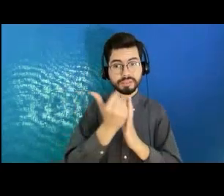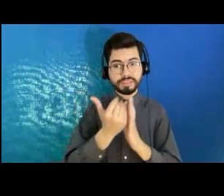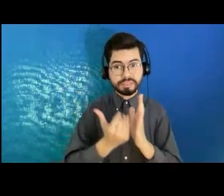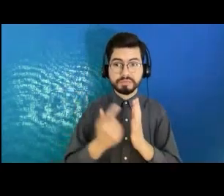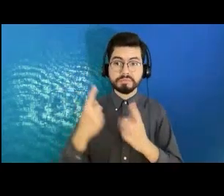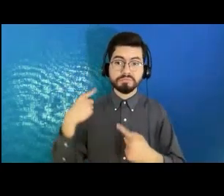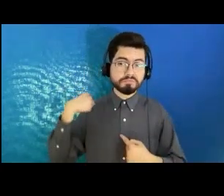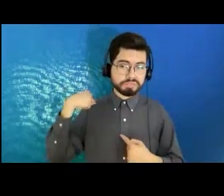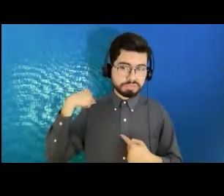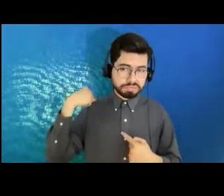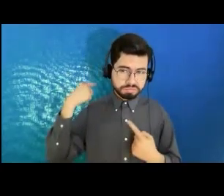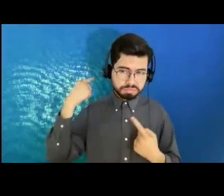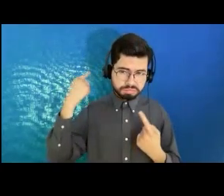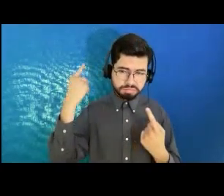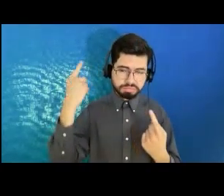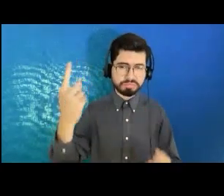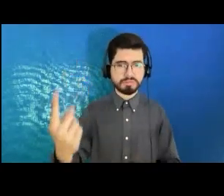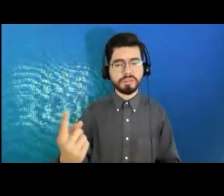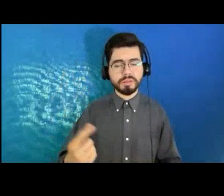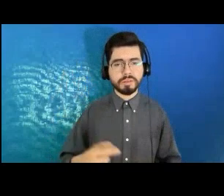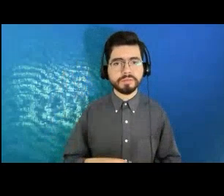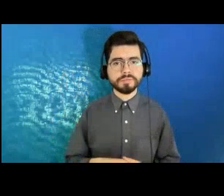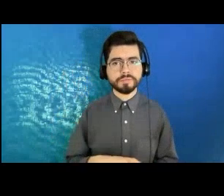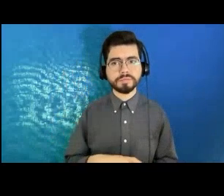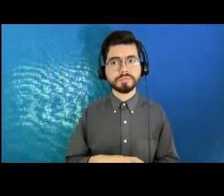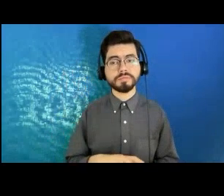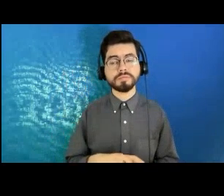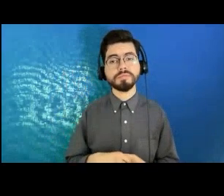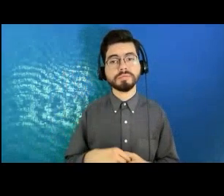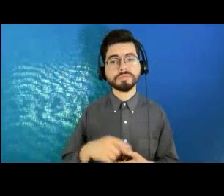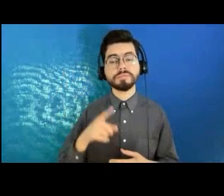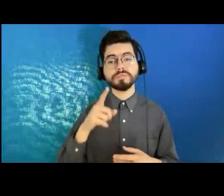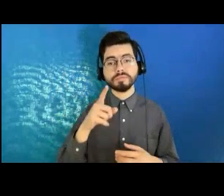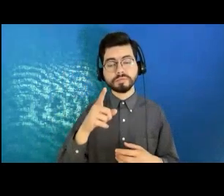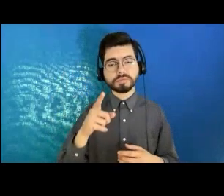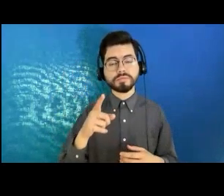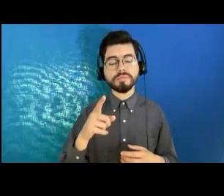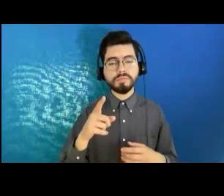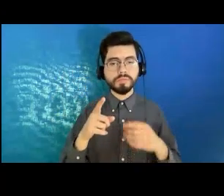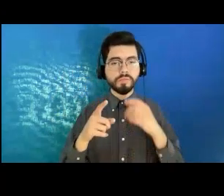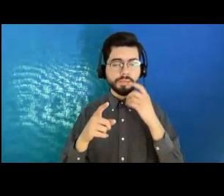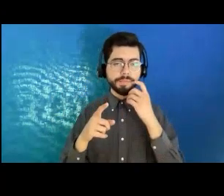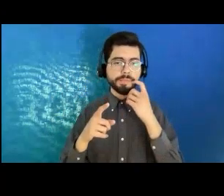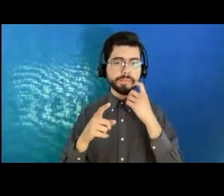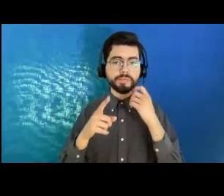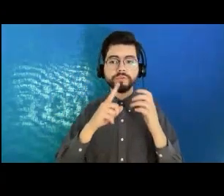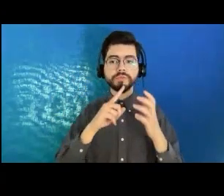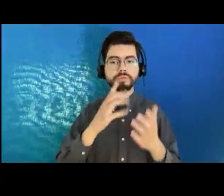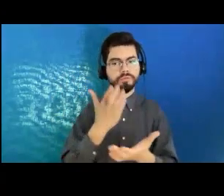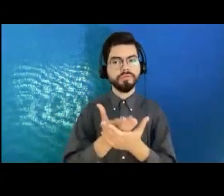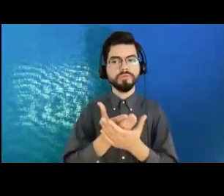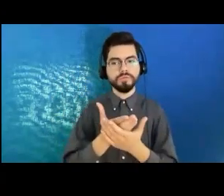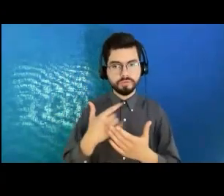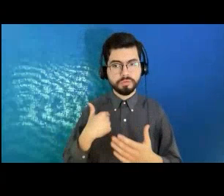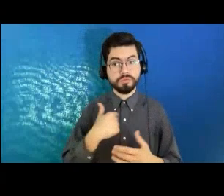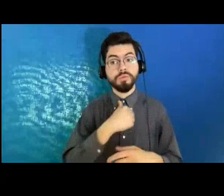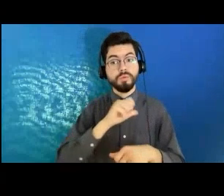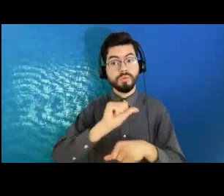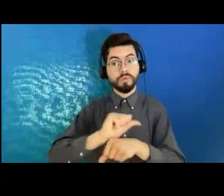for a really long time. And again, this really speaks to the work that we do at a